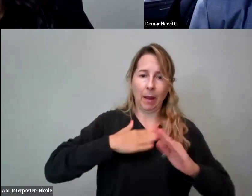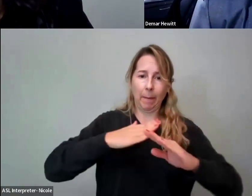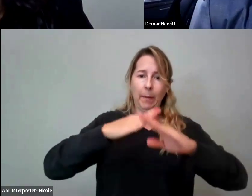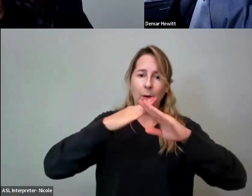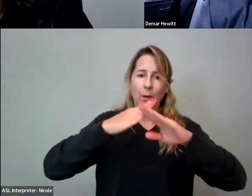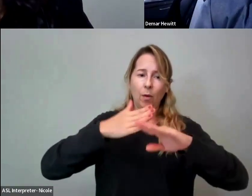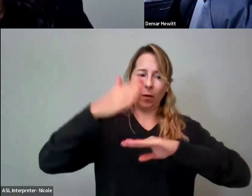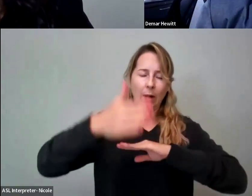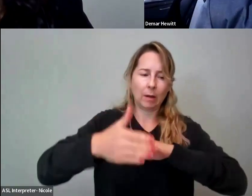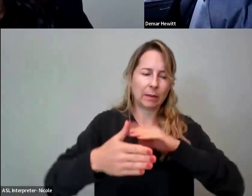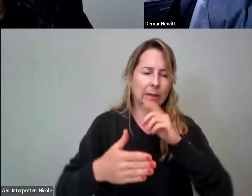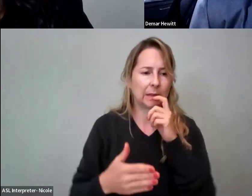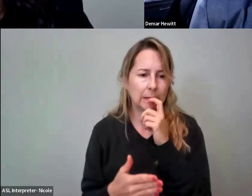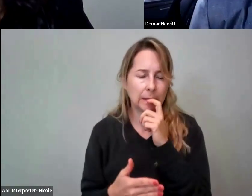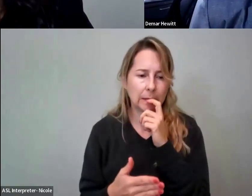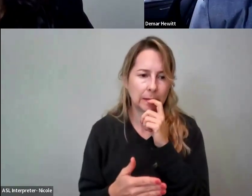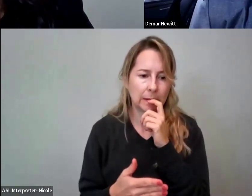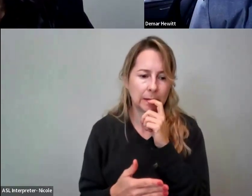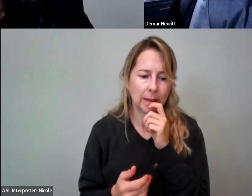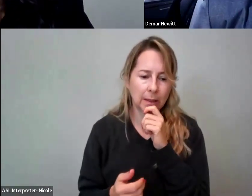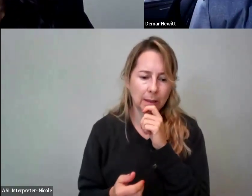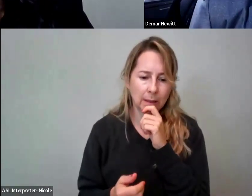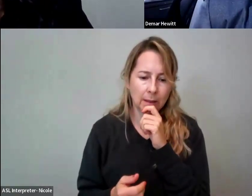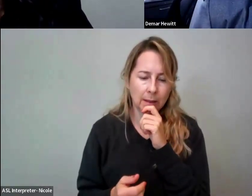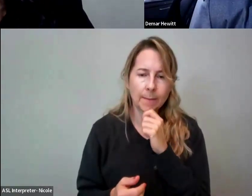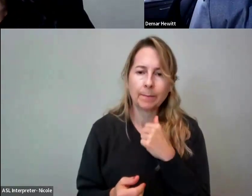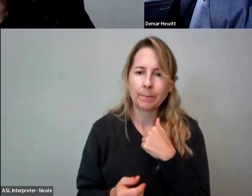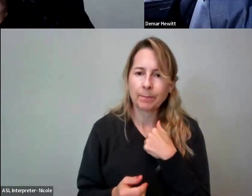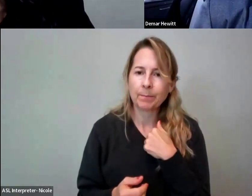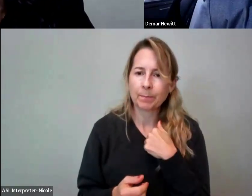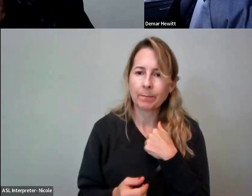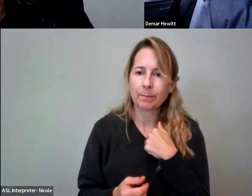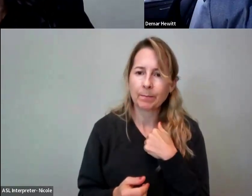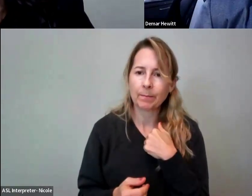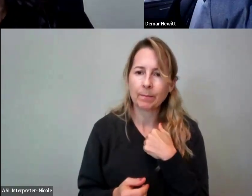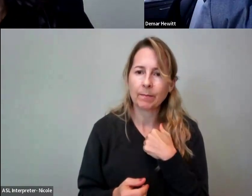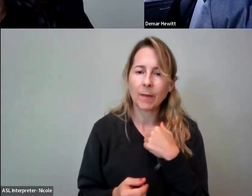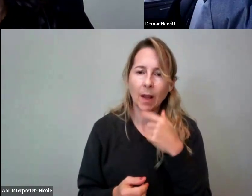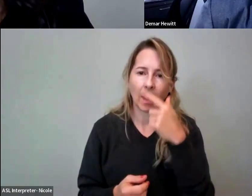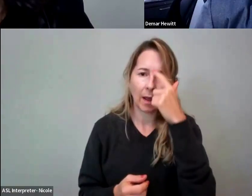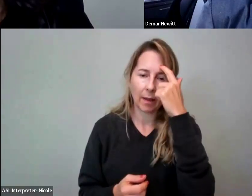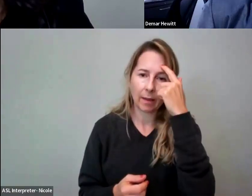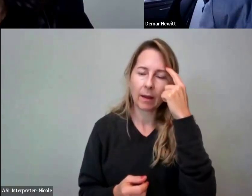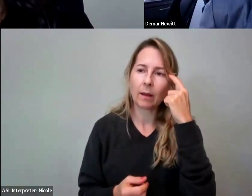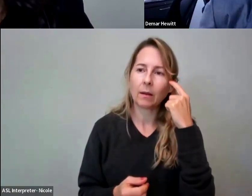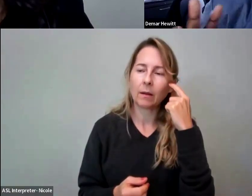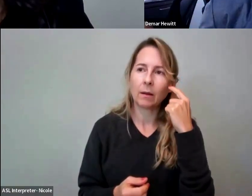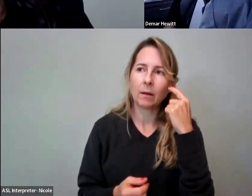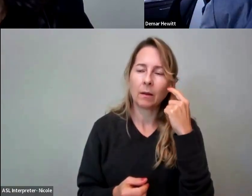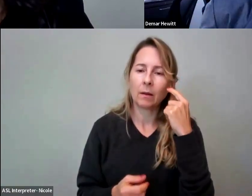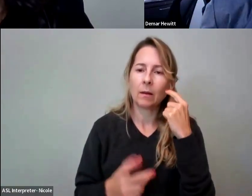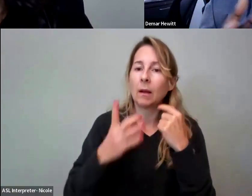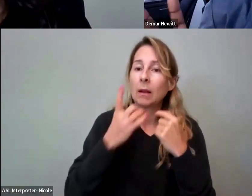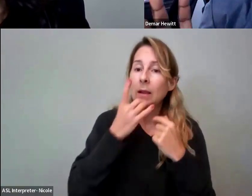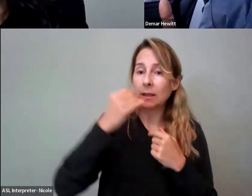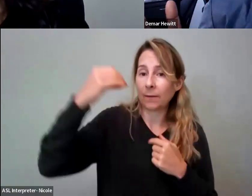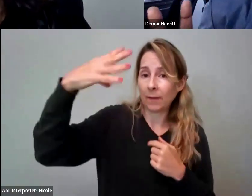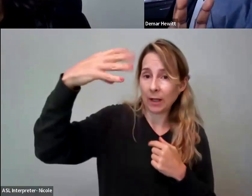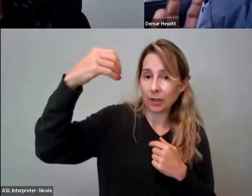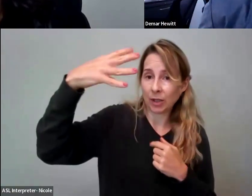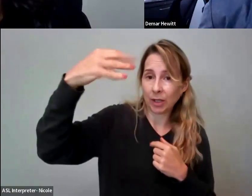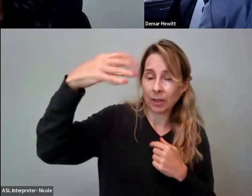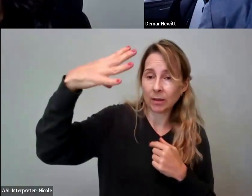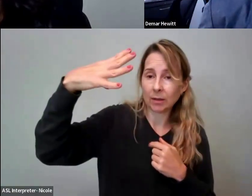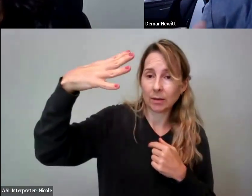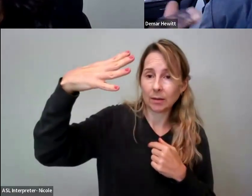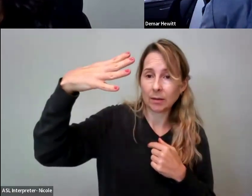it. I would say this, the imposition of flashing lights, what flashing lights themselves are